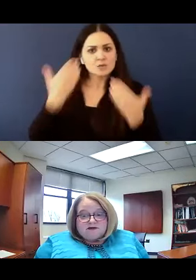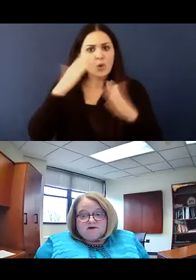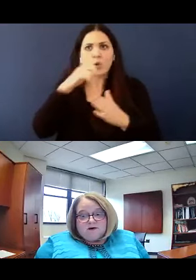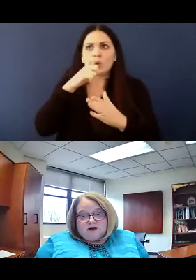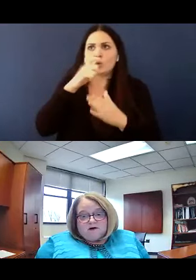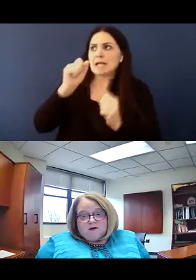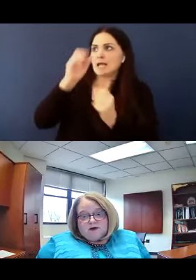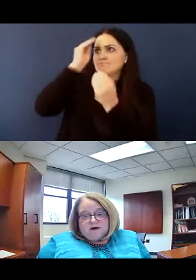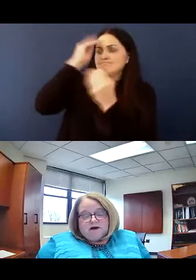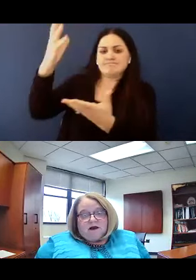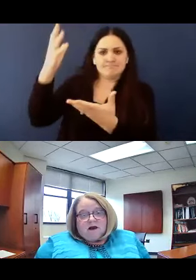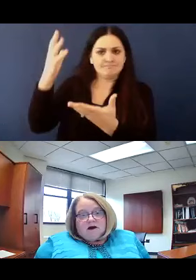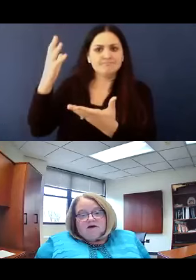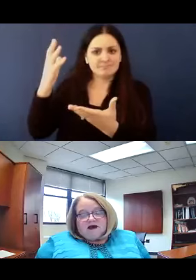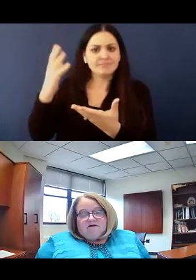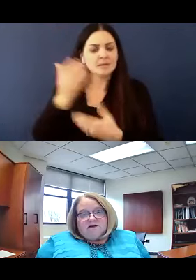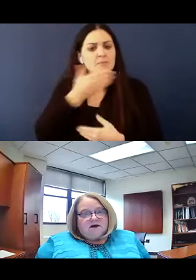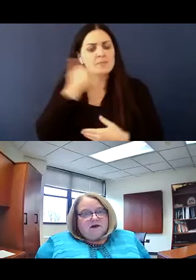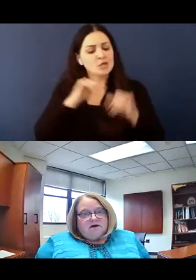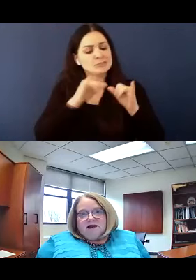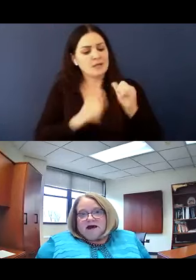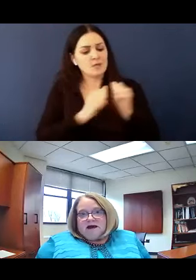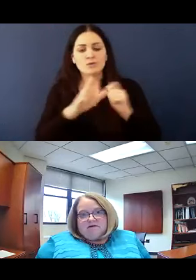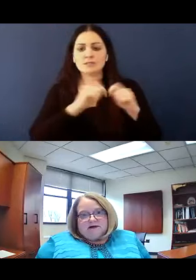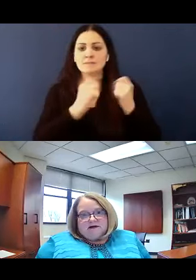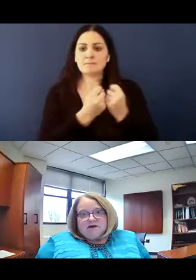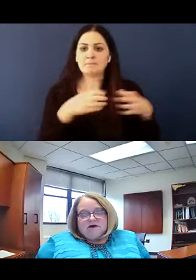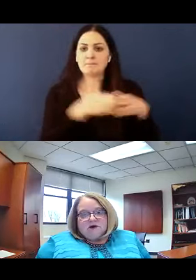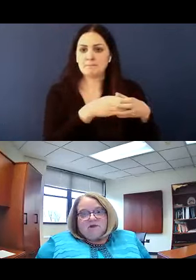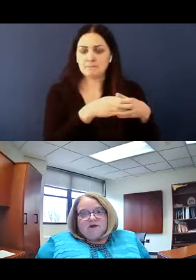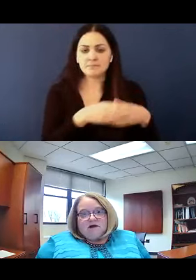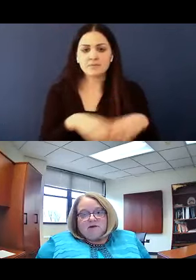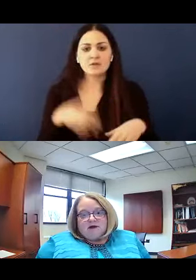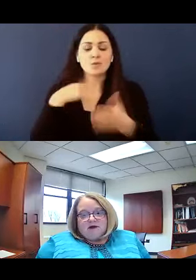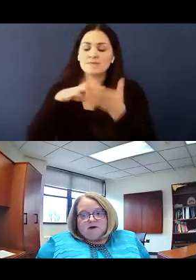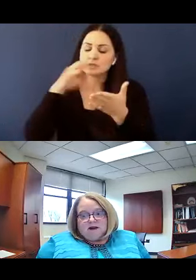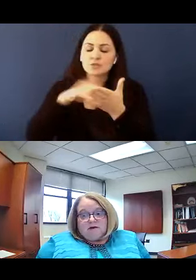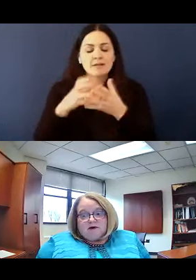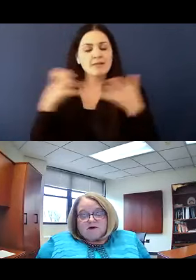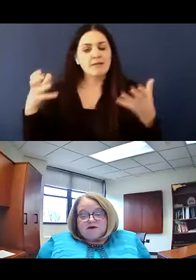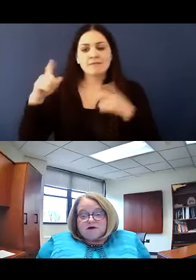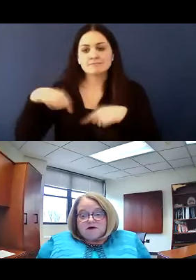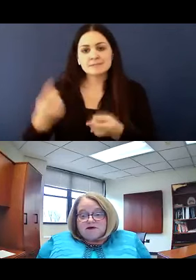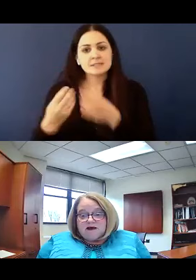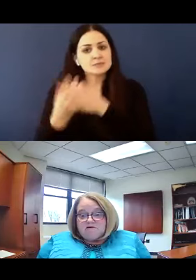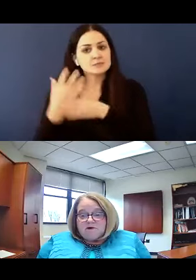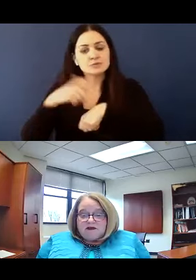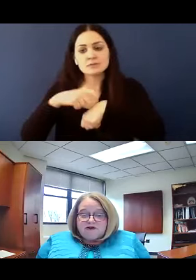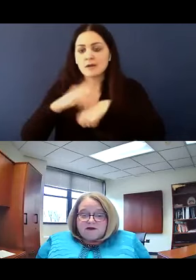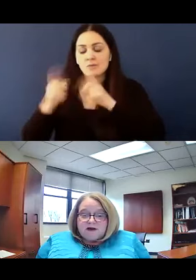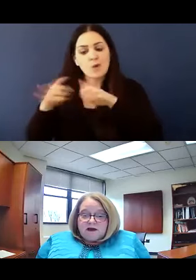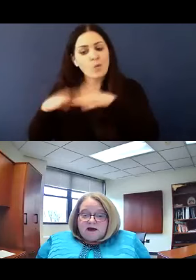with versus if you're on your home unit. We have confidence that we learned a lot of lessons as we open the RICU, and that we'll use